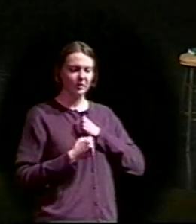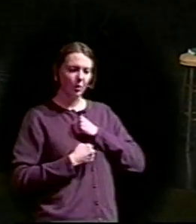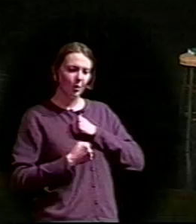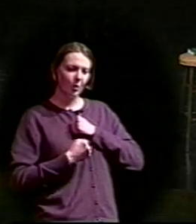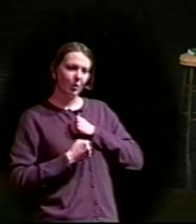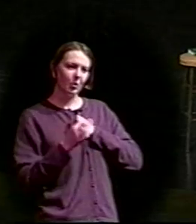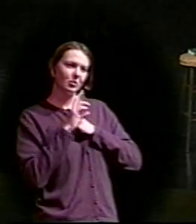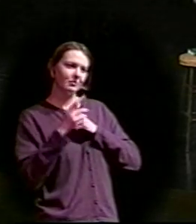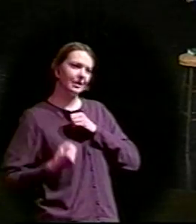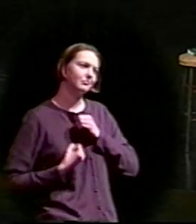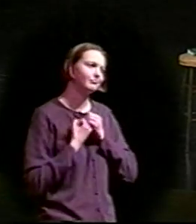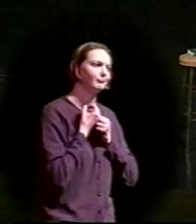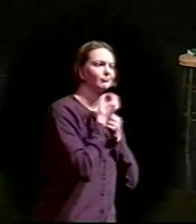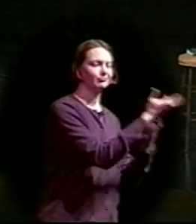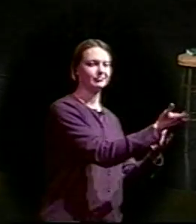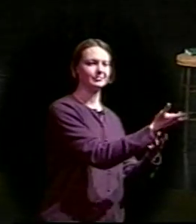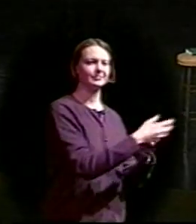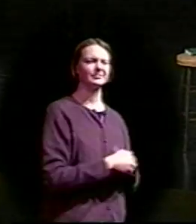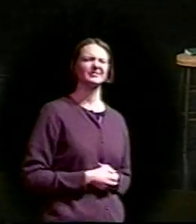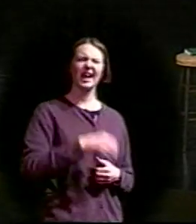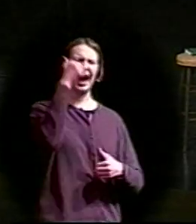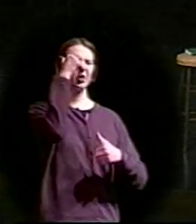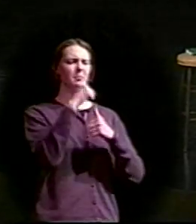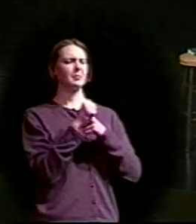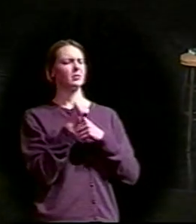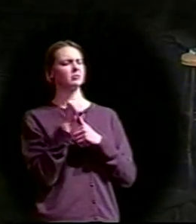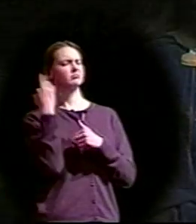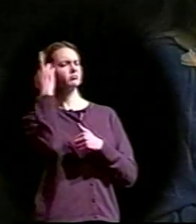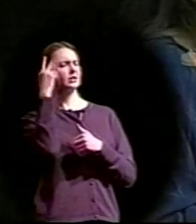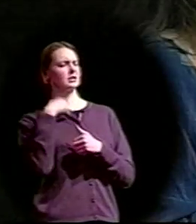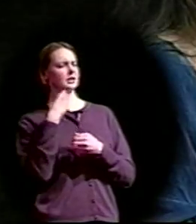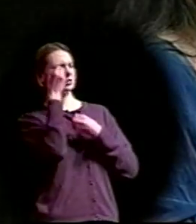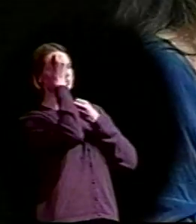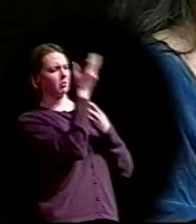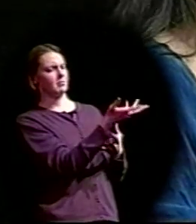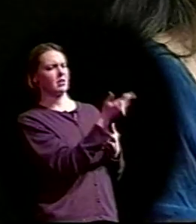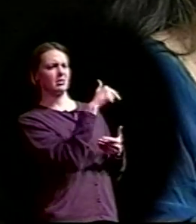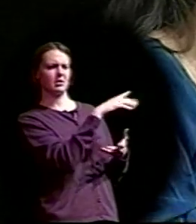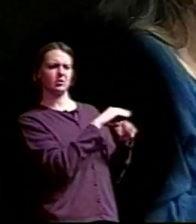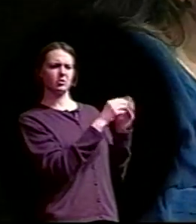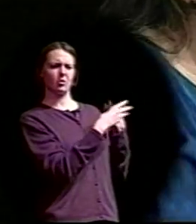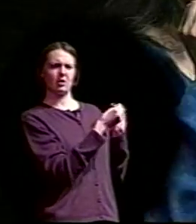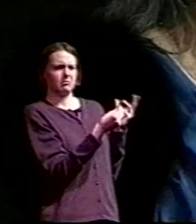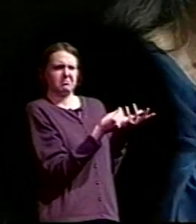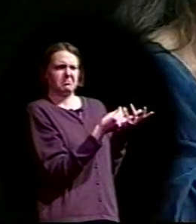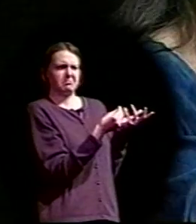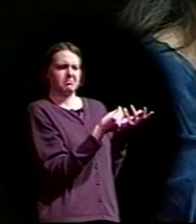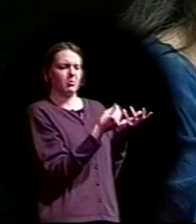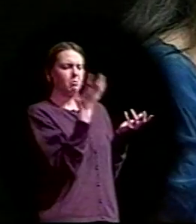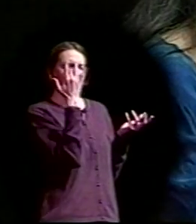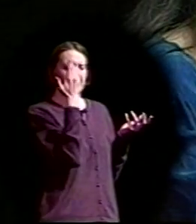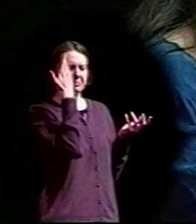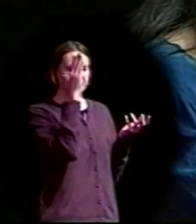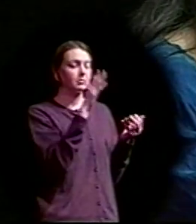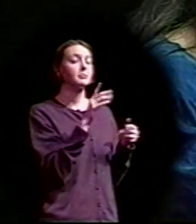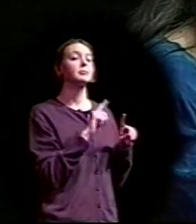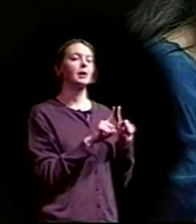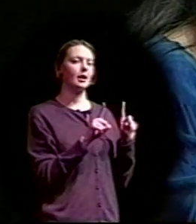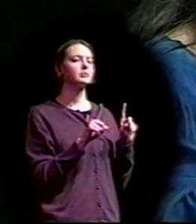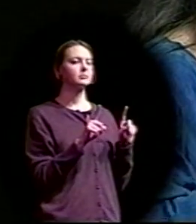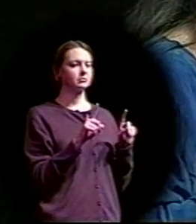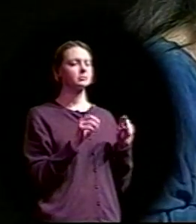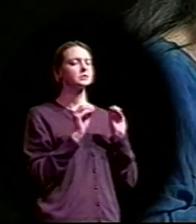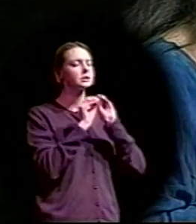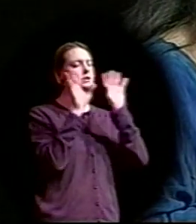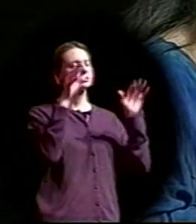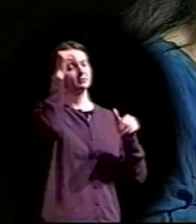remember now why he first told me the story of Minnie and the silver spurs, what prompted it, but I very, very clearly remember what he told